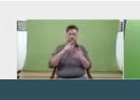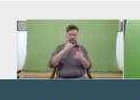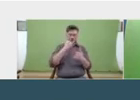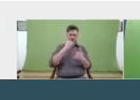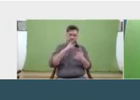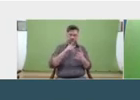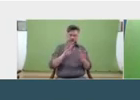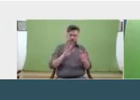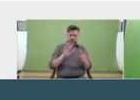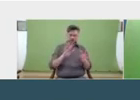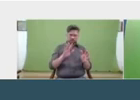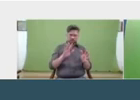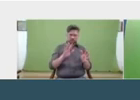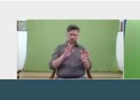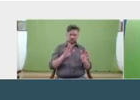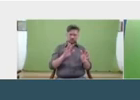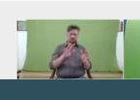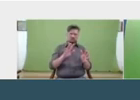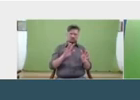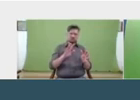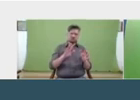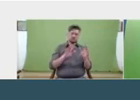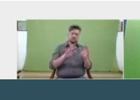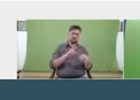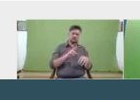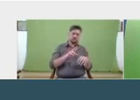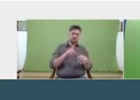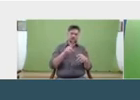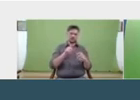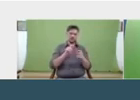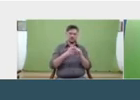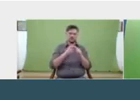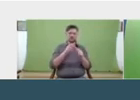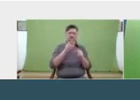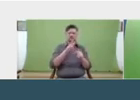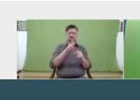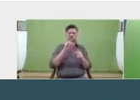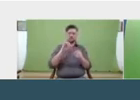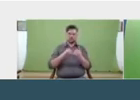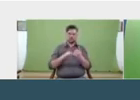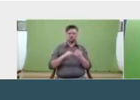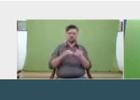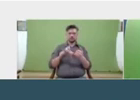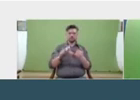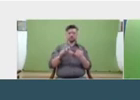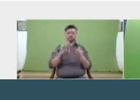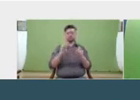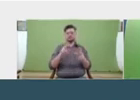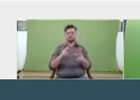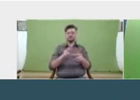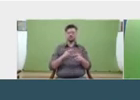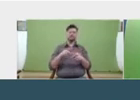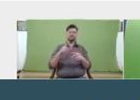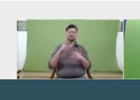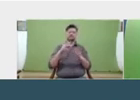um vos osv are typologically rare and you can see in these two maps i'll show this first map